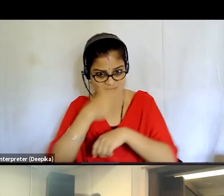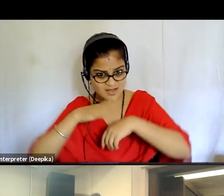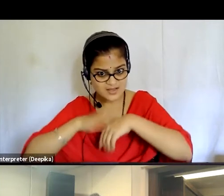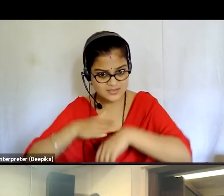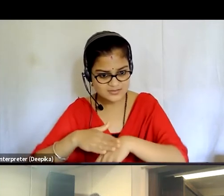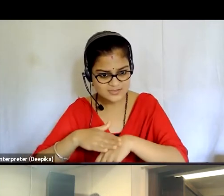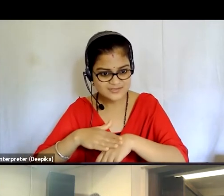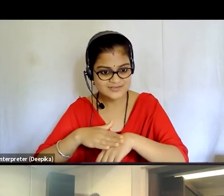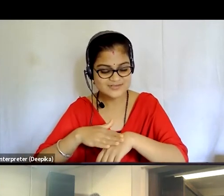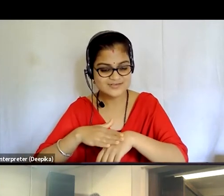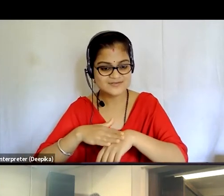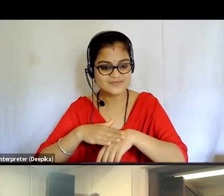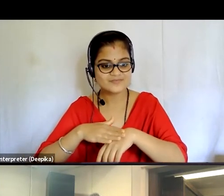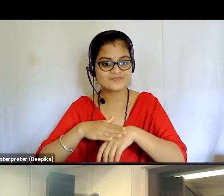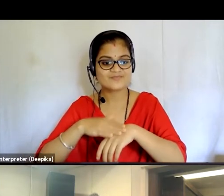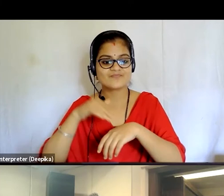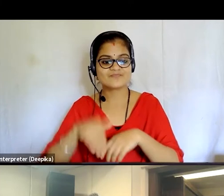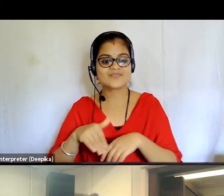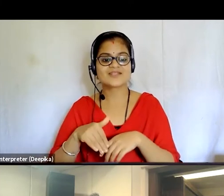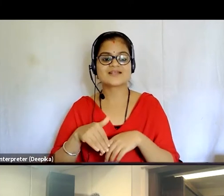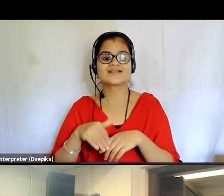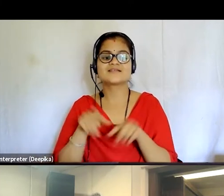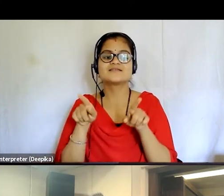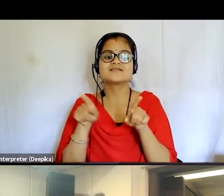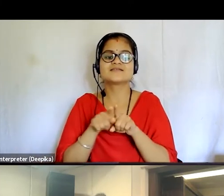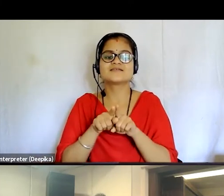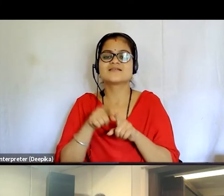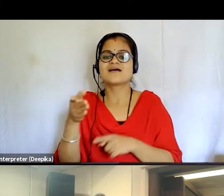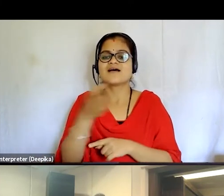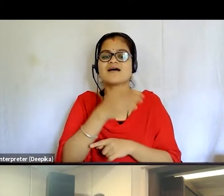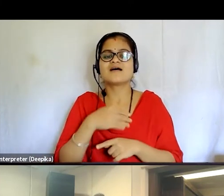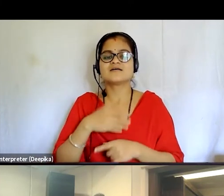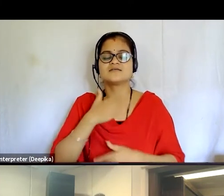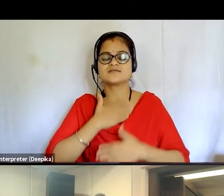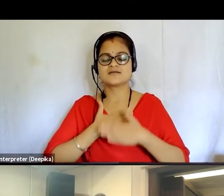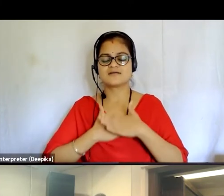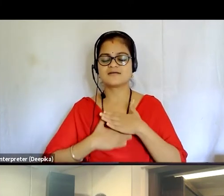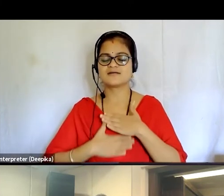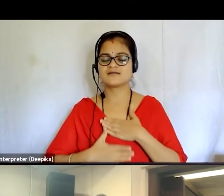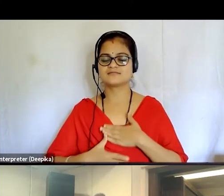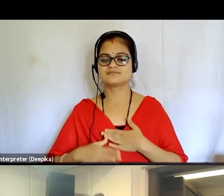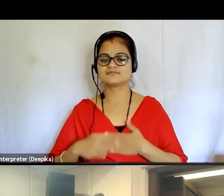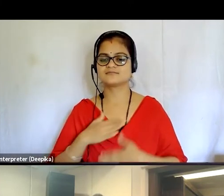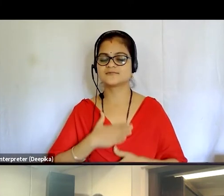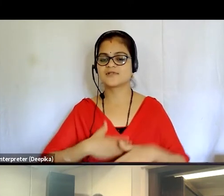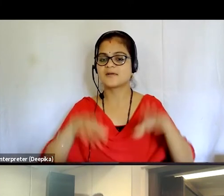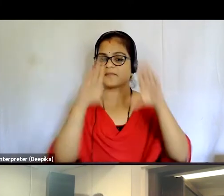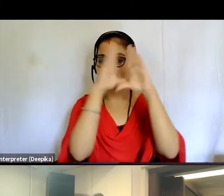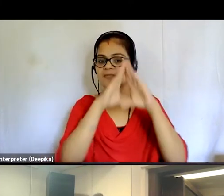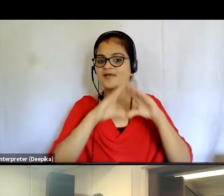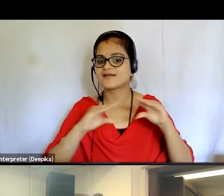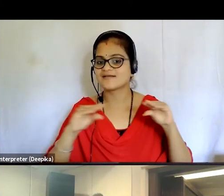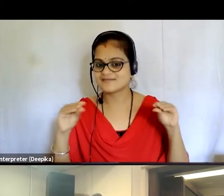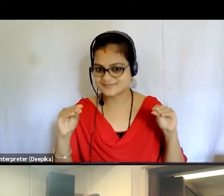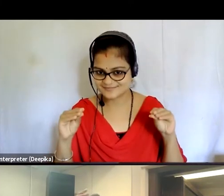And that also comes in with an underlying feeling of shanta, which is peacefulness